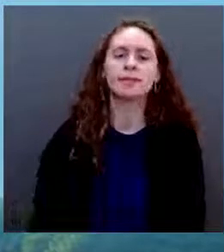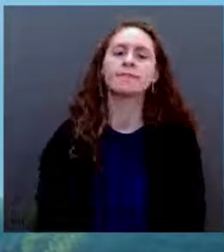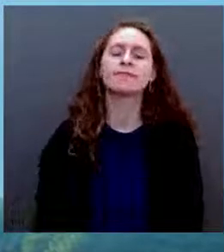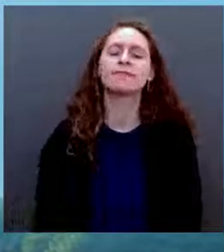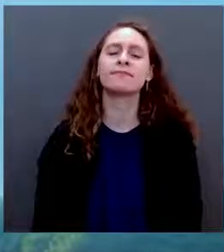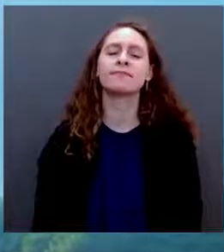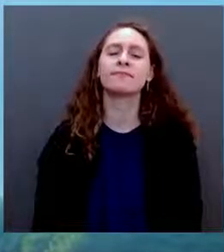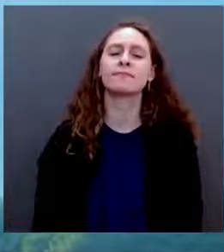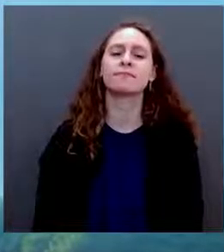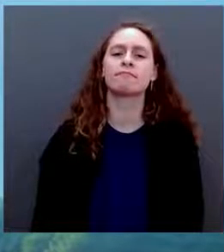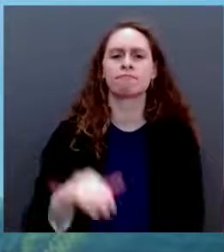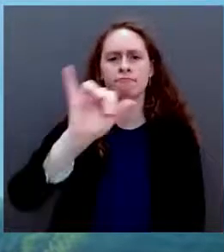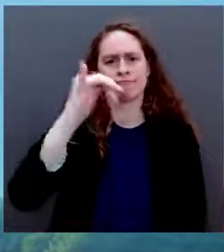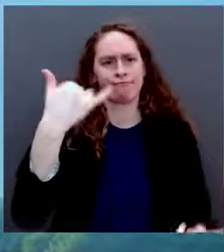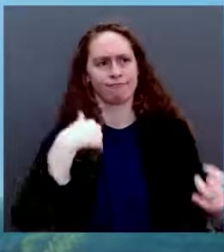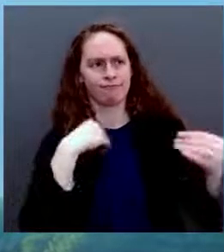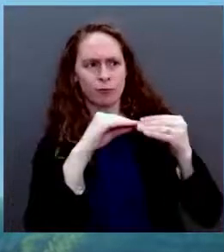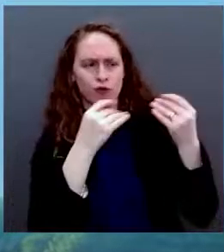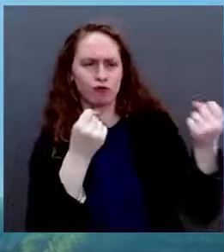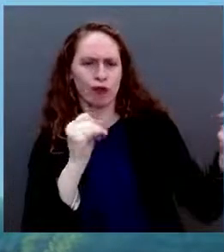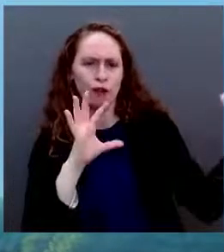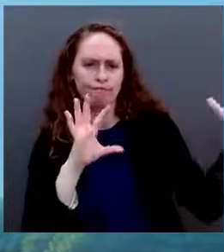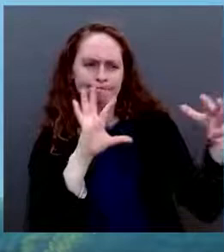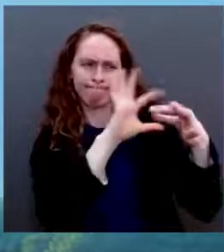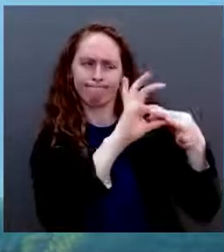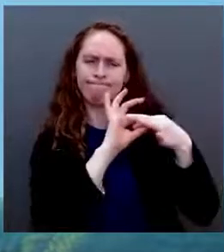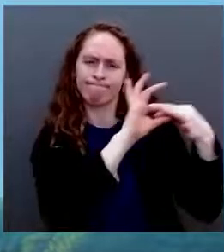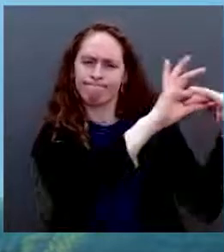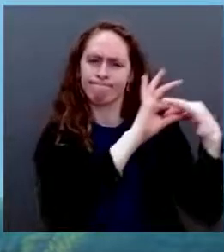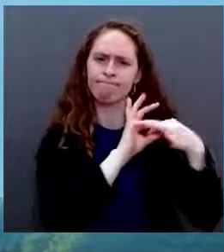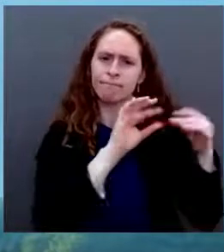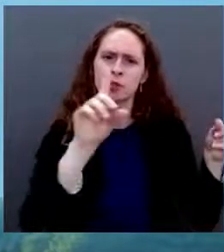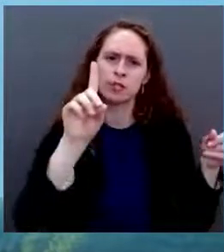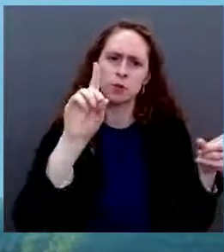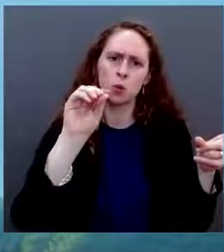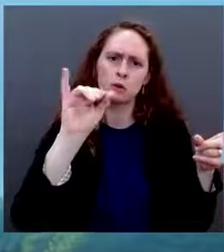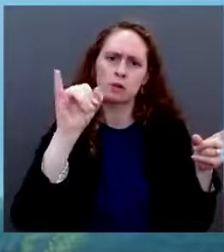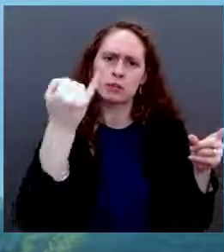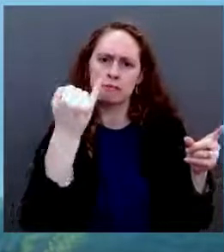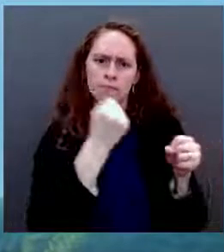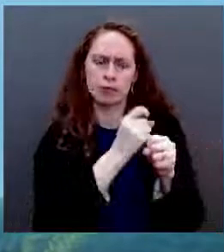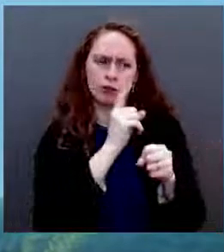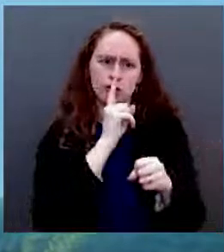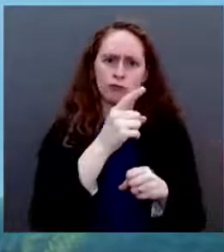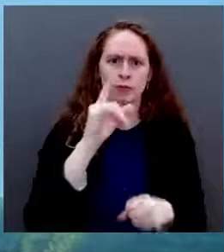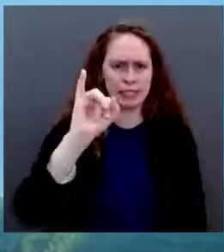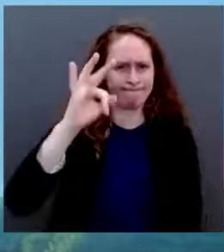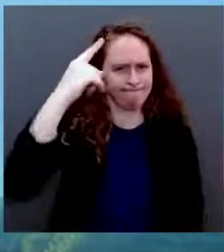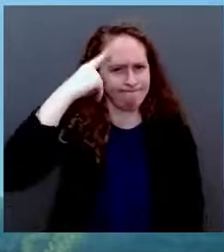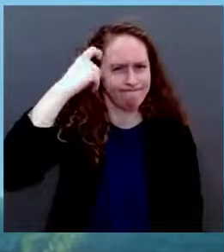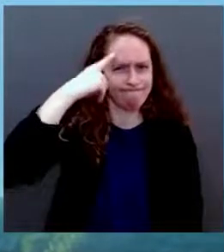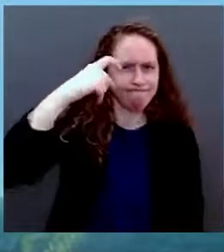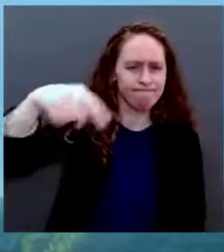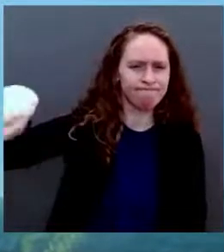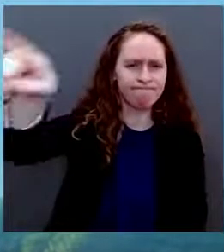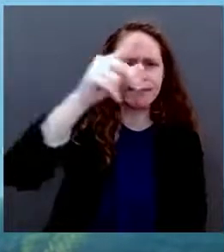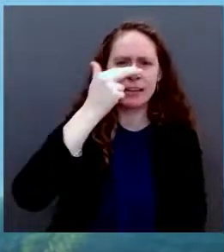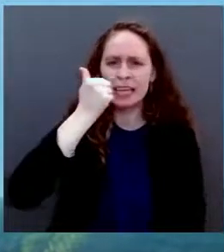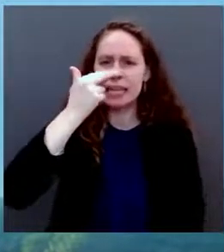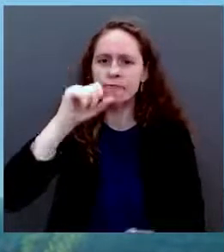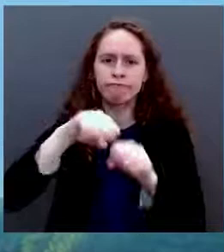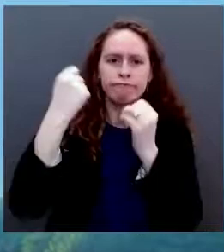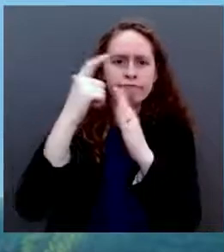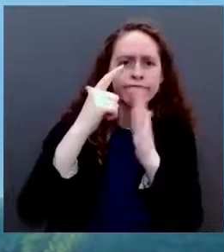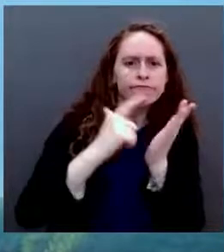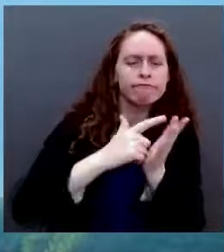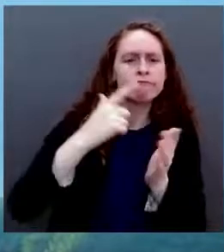end of the day is improving farm income. It's about creating good-paying jobs in rural America that are so necessary. It's